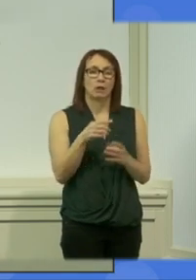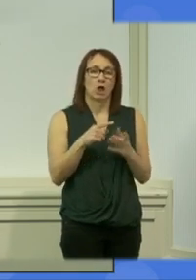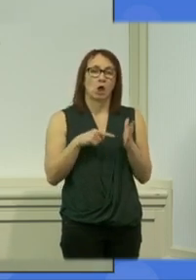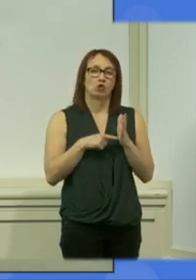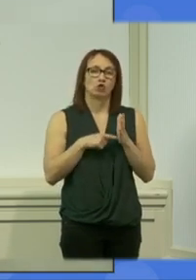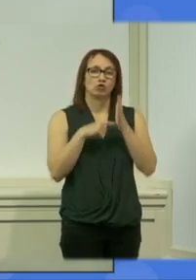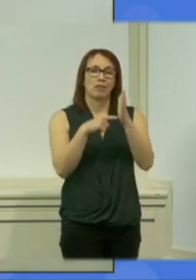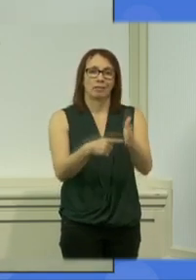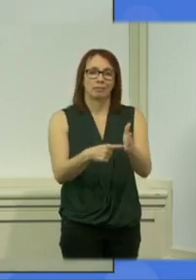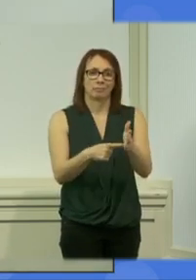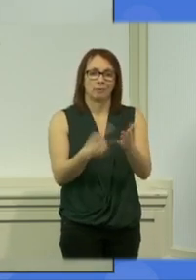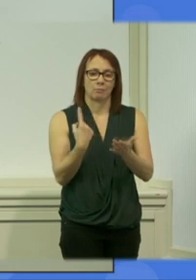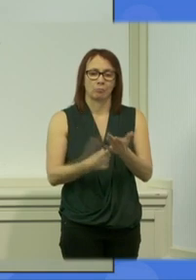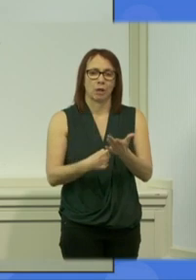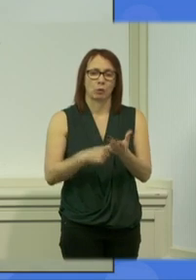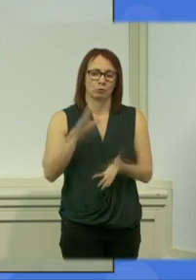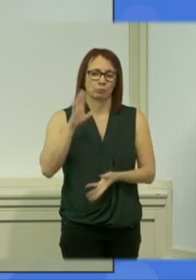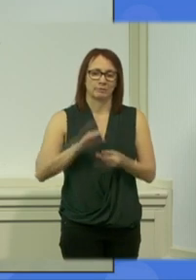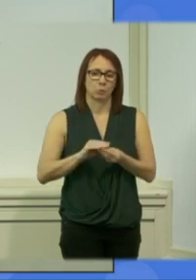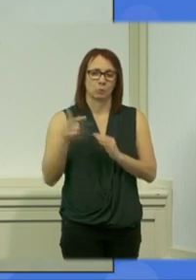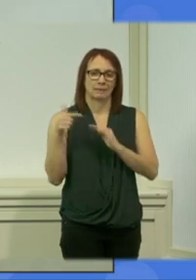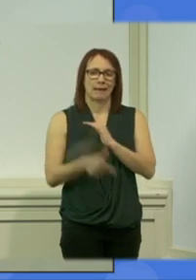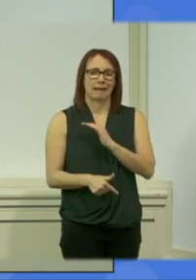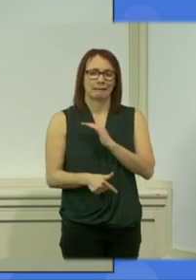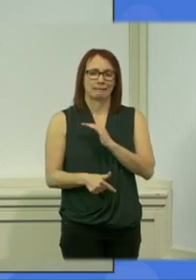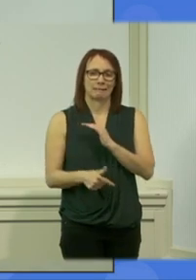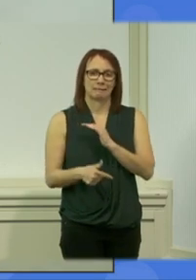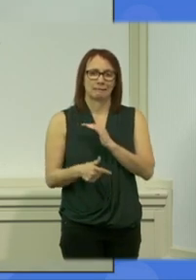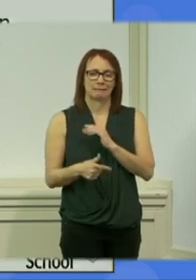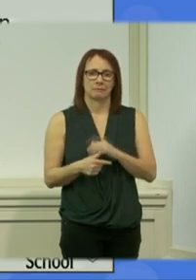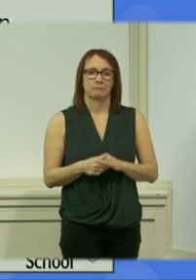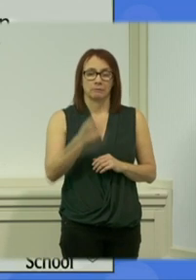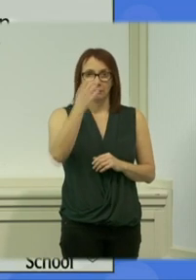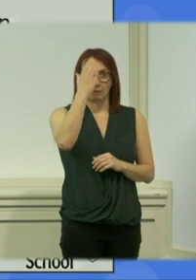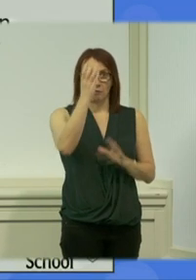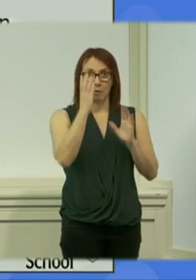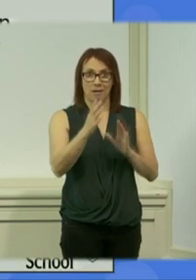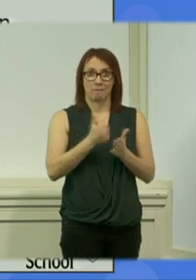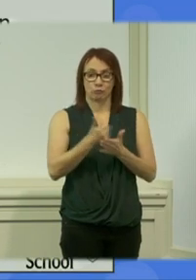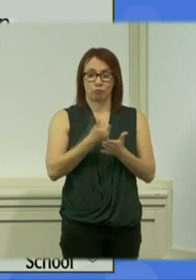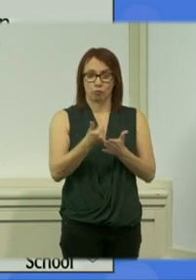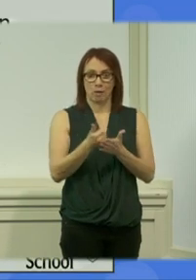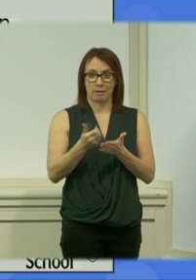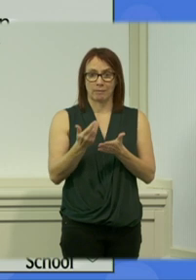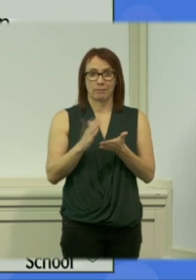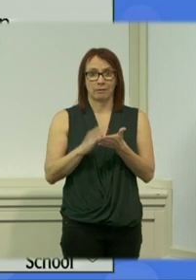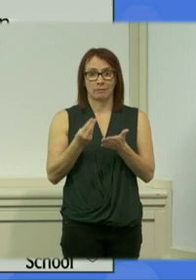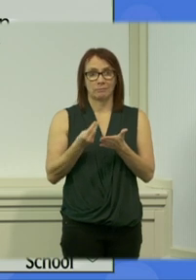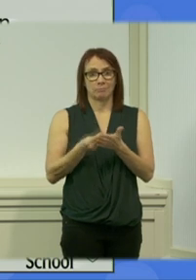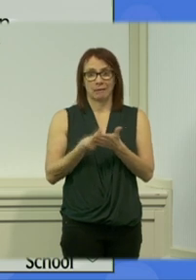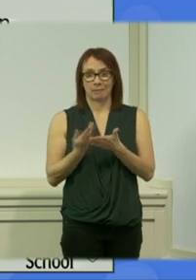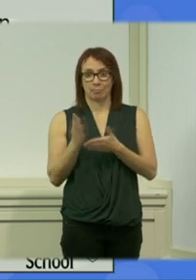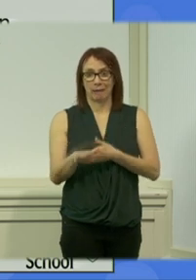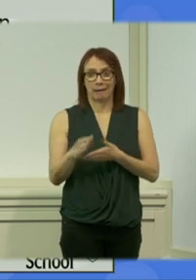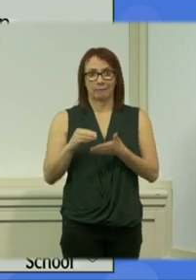trillion. That's the total debt. Governments have to make regular payments. These payments are